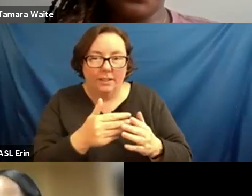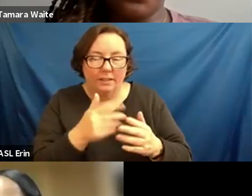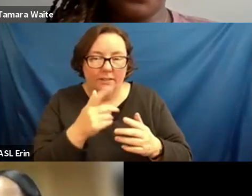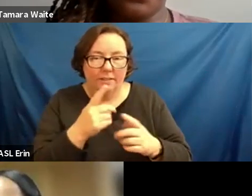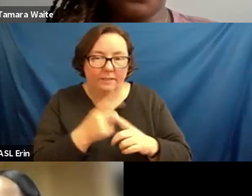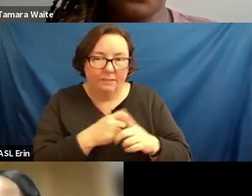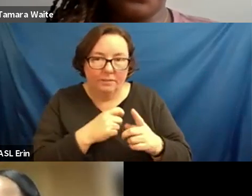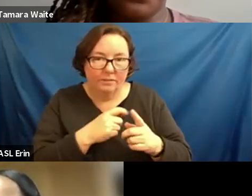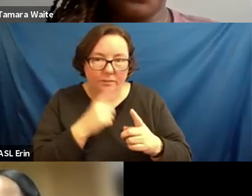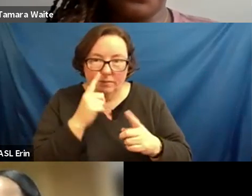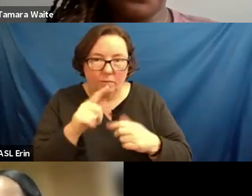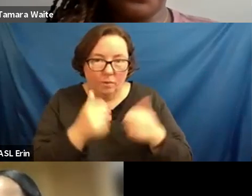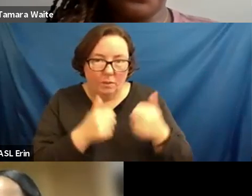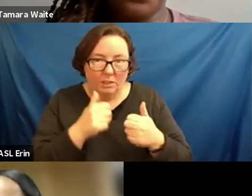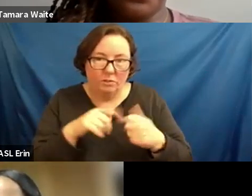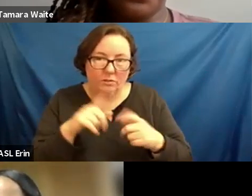school.